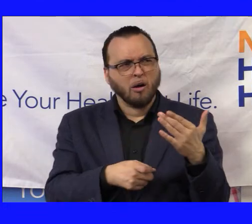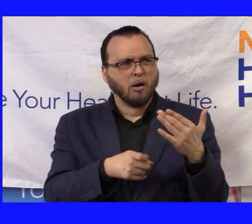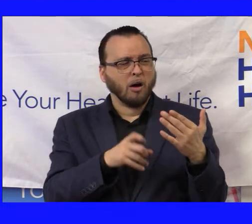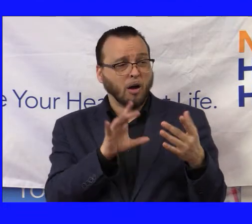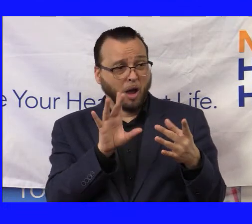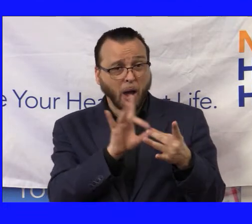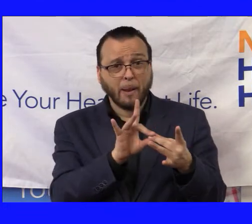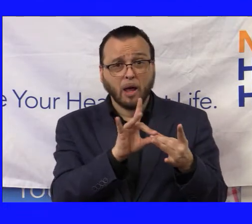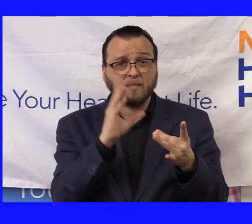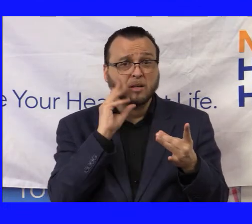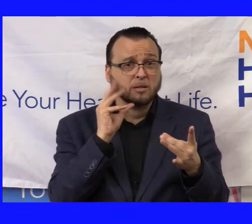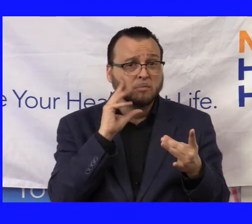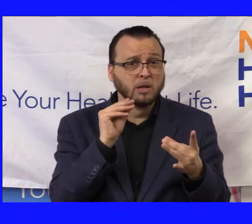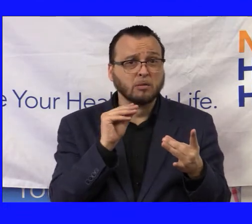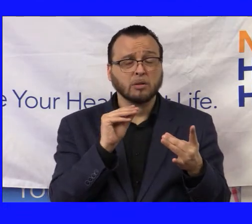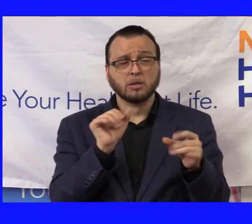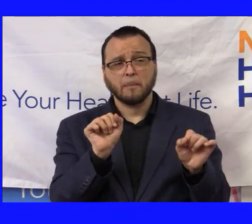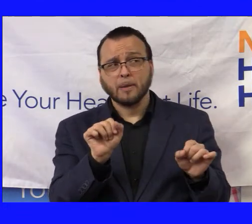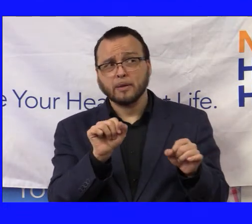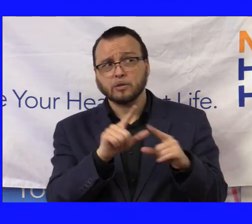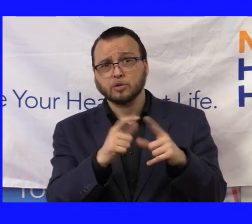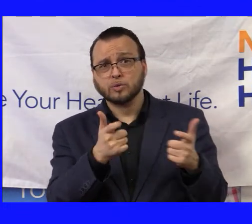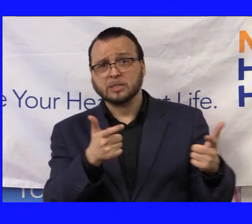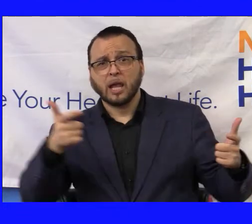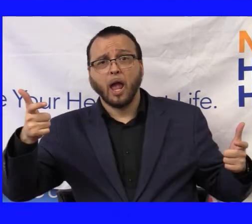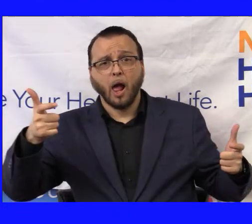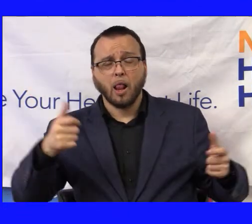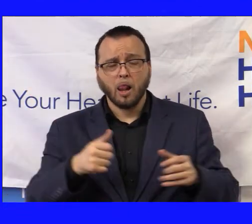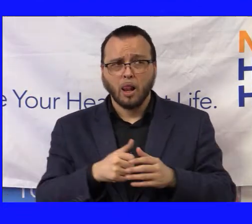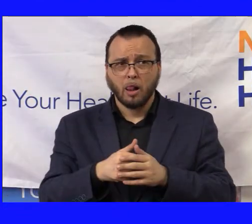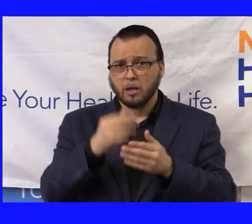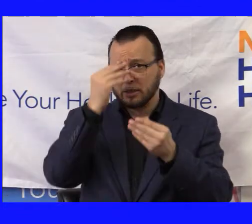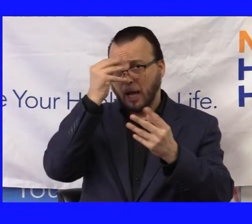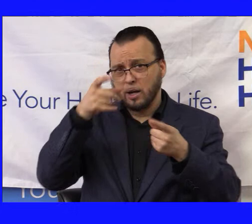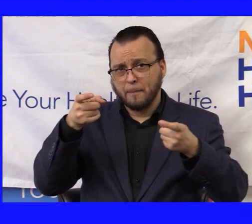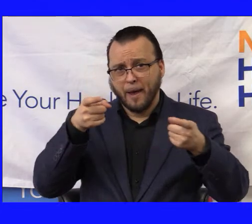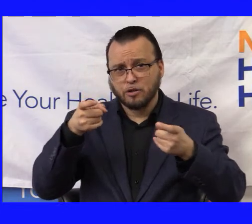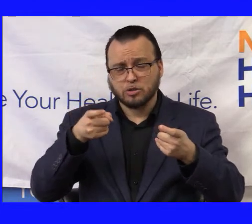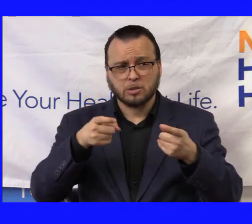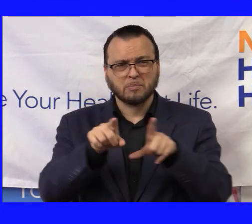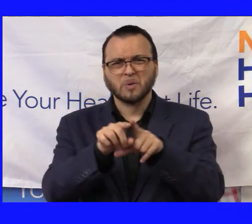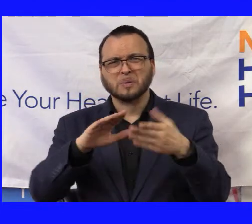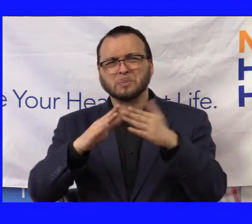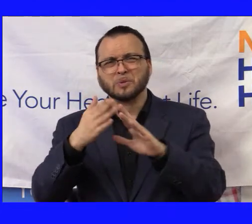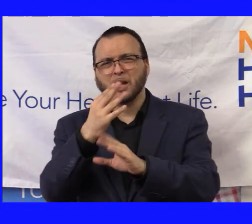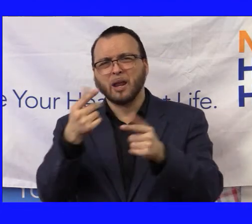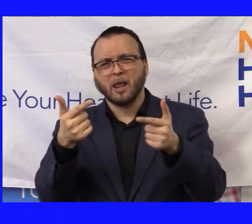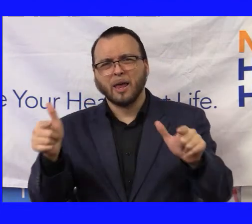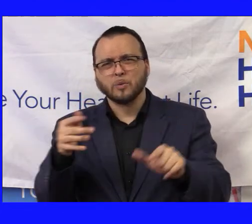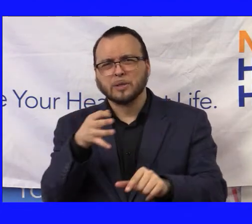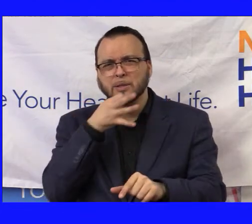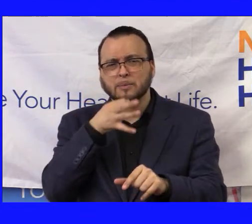experience, ability to scale, data management, and community and language expertise,